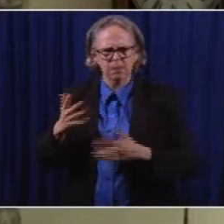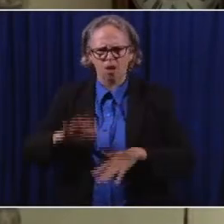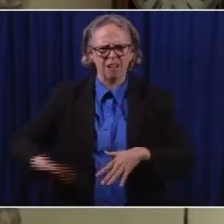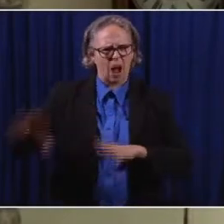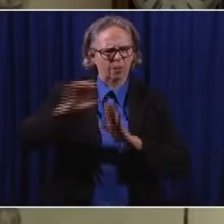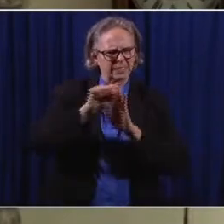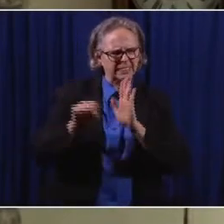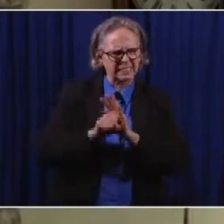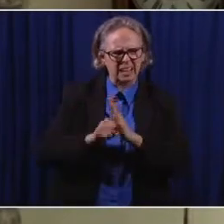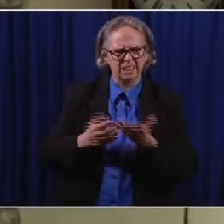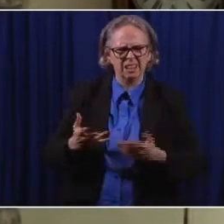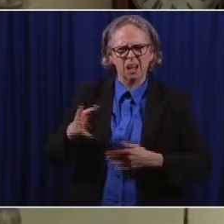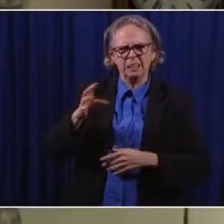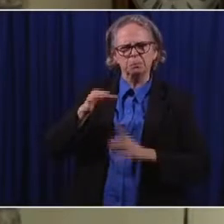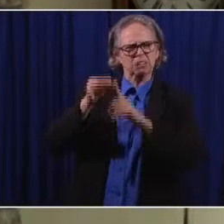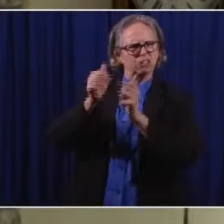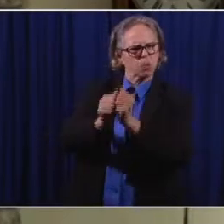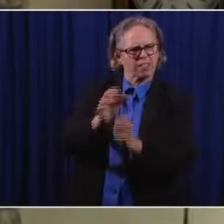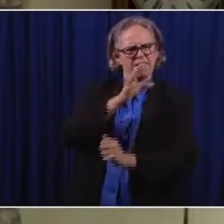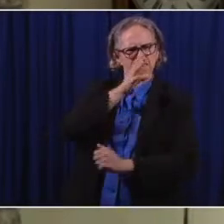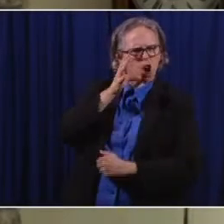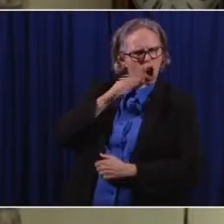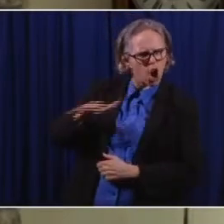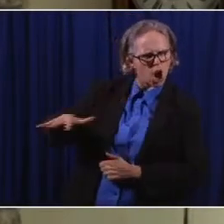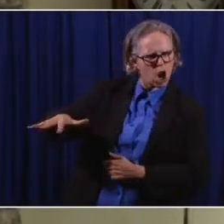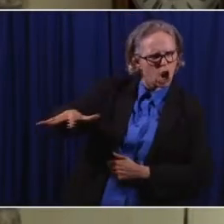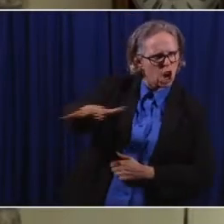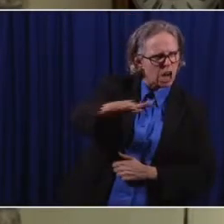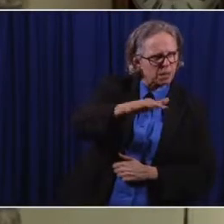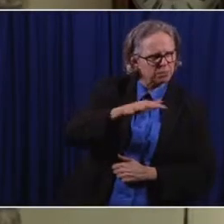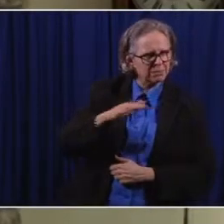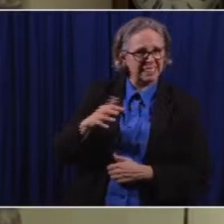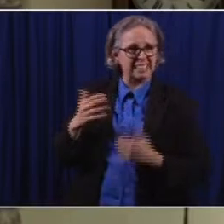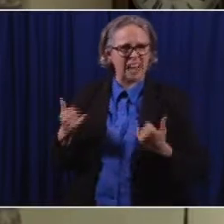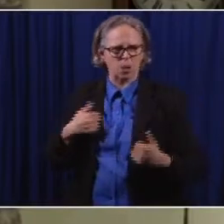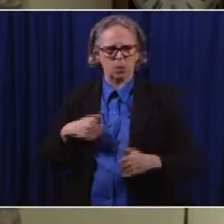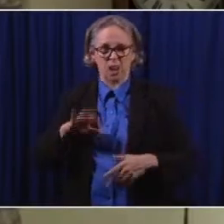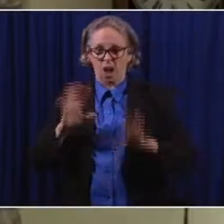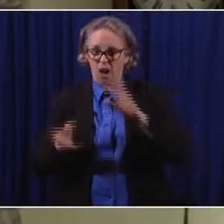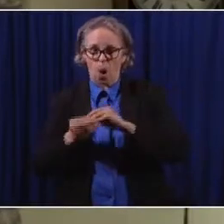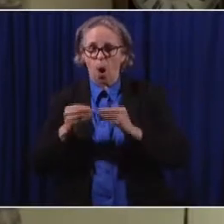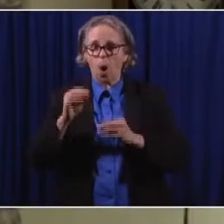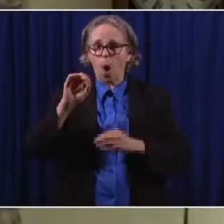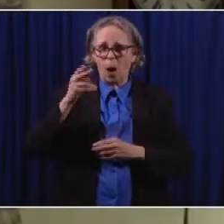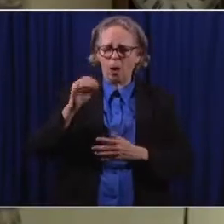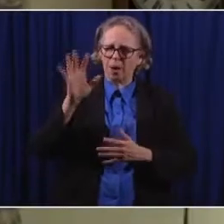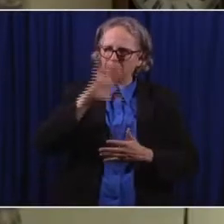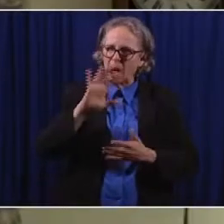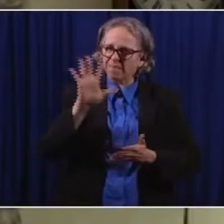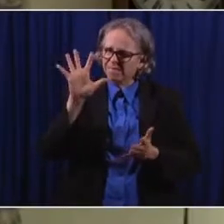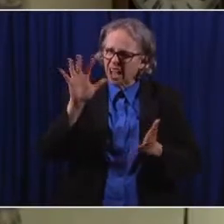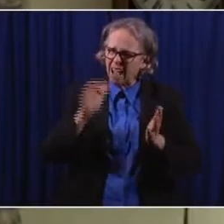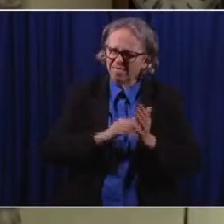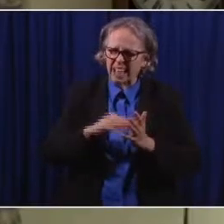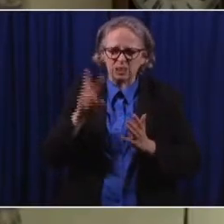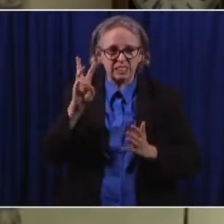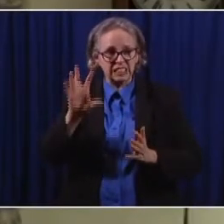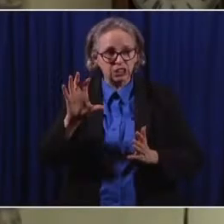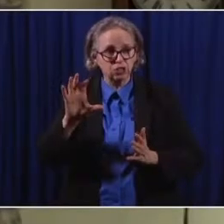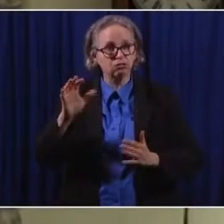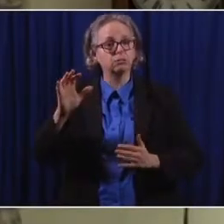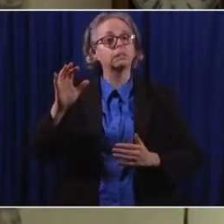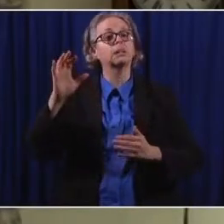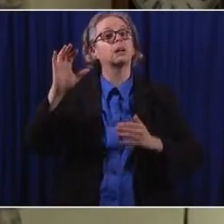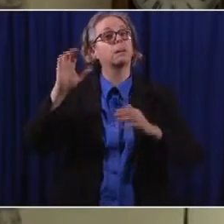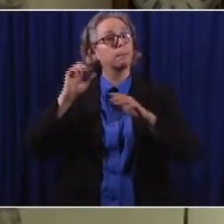work. In Ohio, there are currently around 5,600 known migrant and seasonal workers who work at camps licensed by the